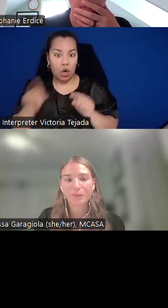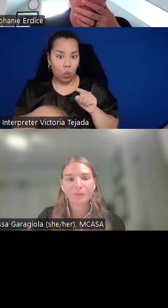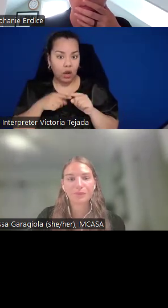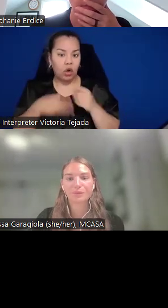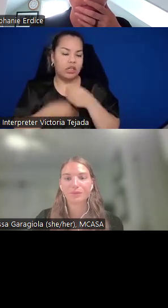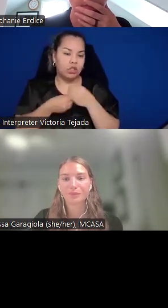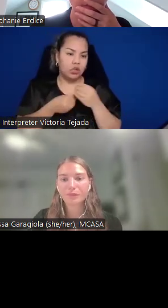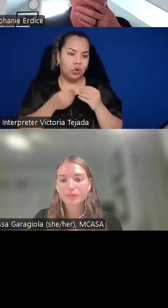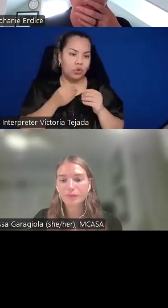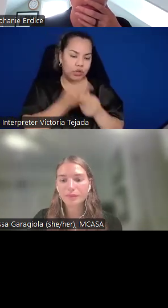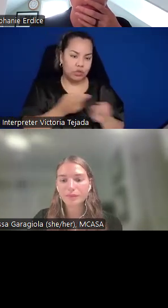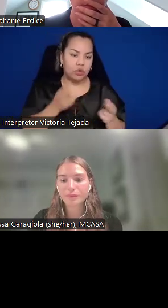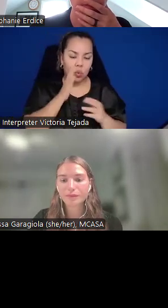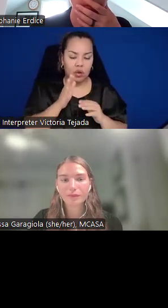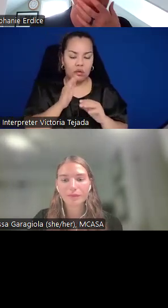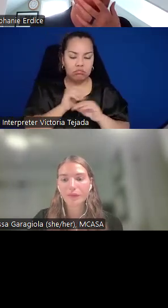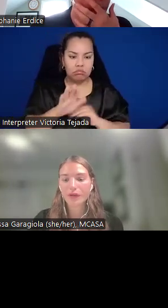email.